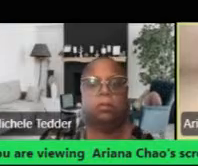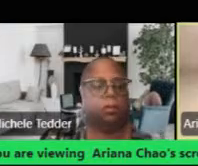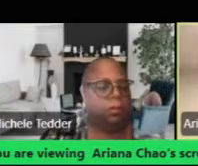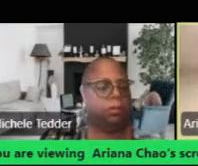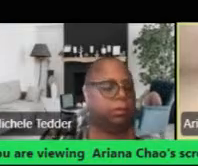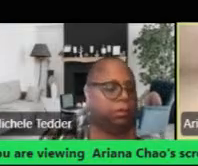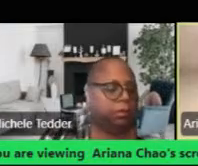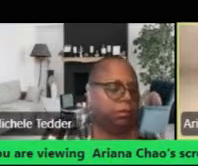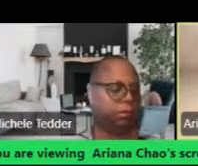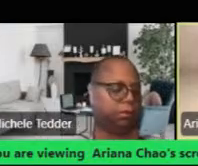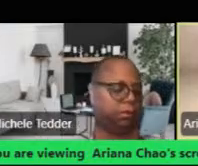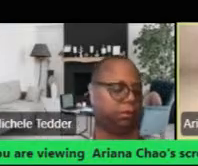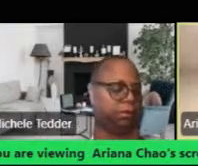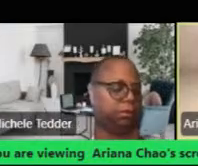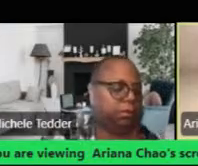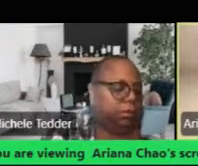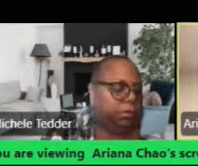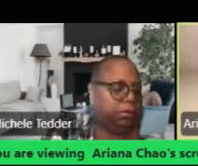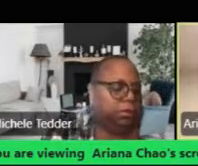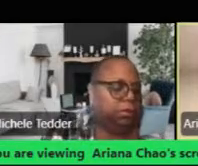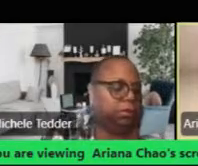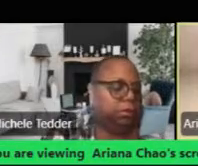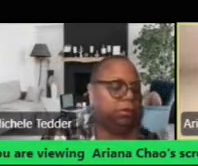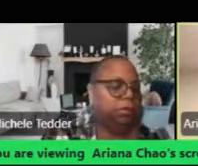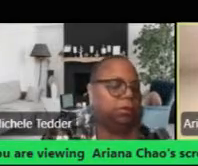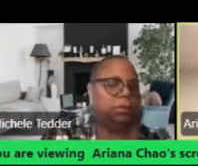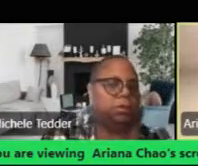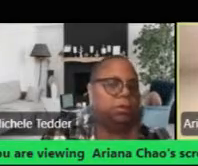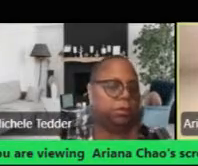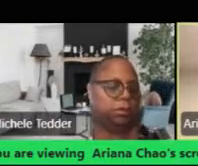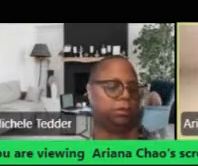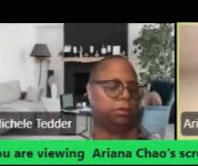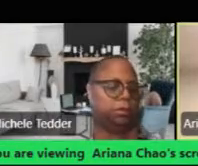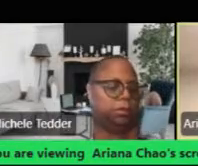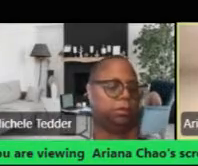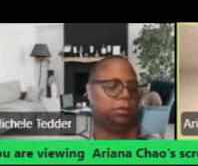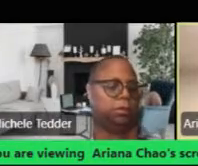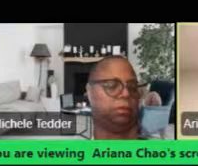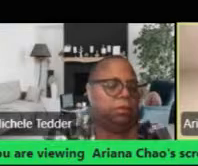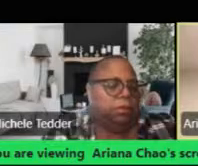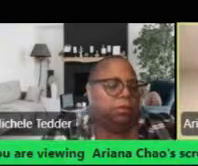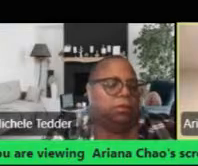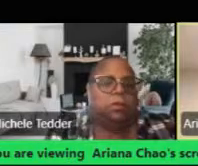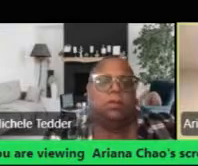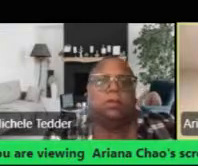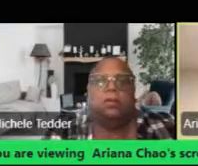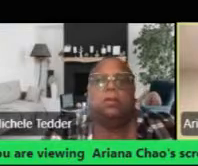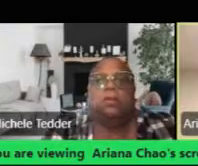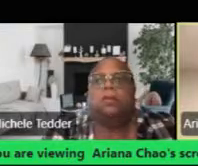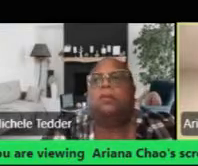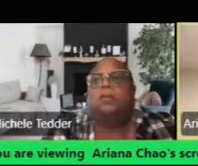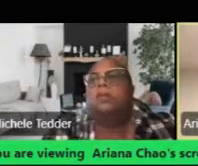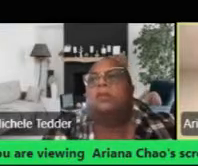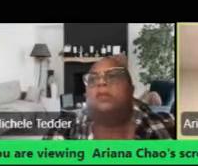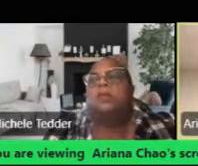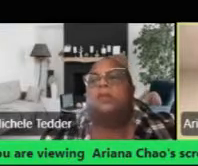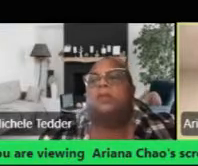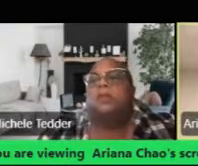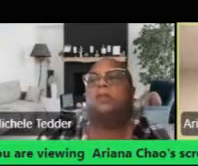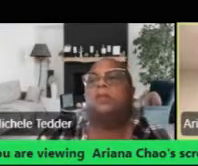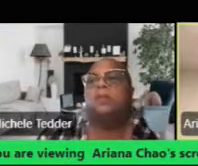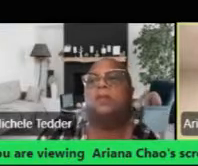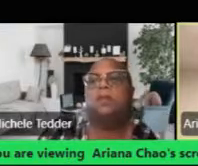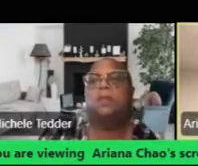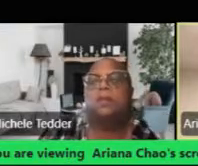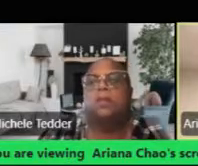that's really necessary to help improve overall health. And lastly, I just wanted to end with the fact that no medication can